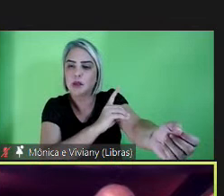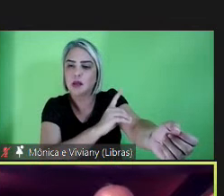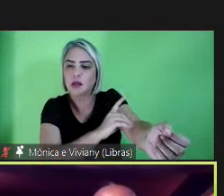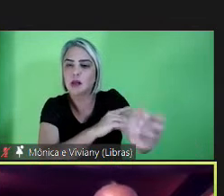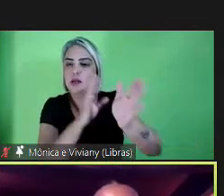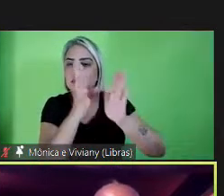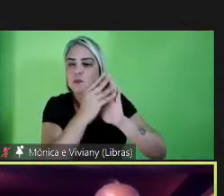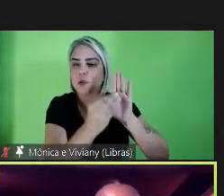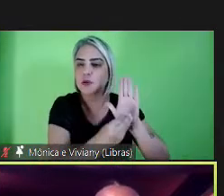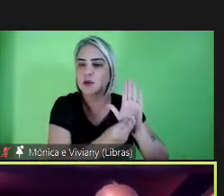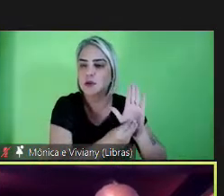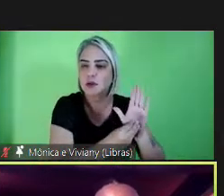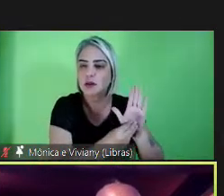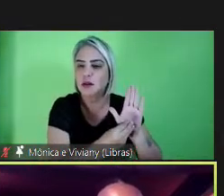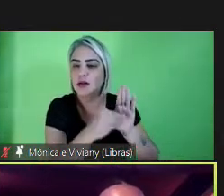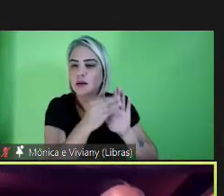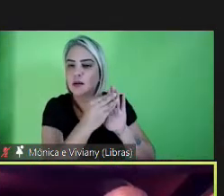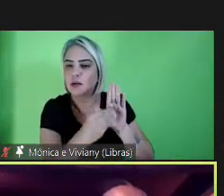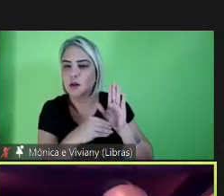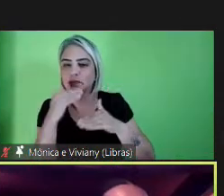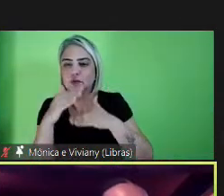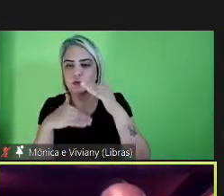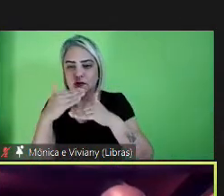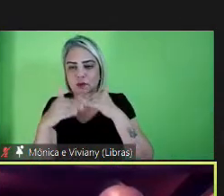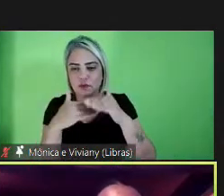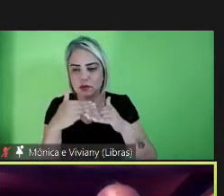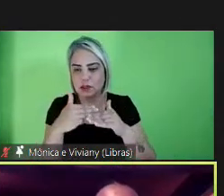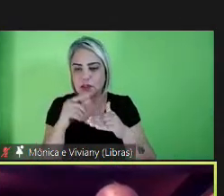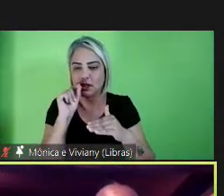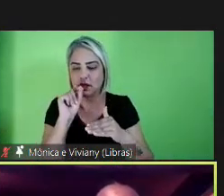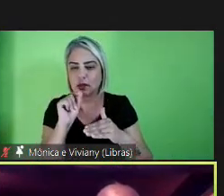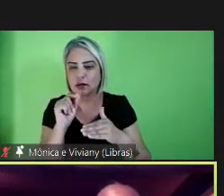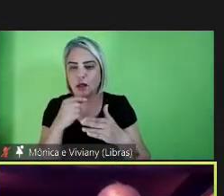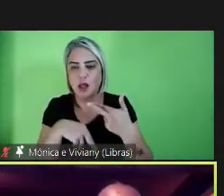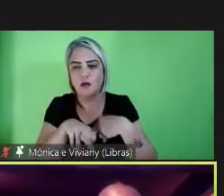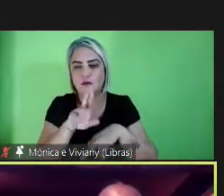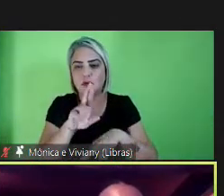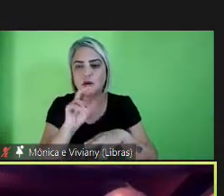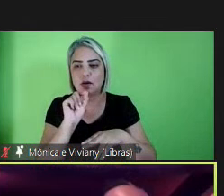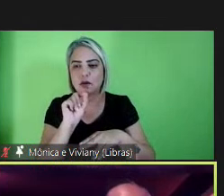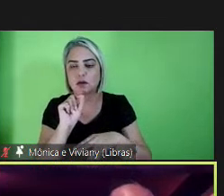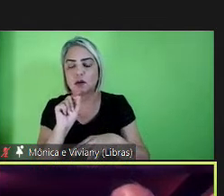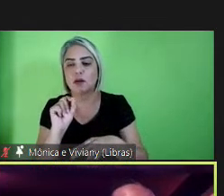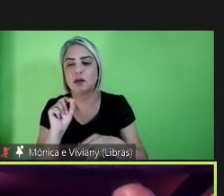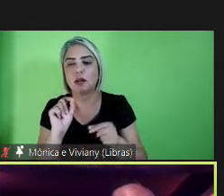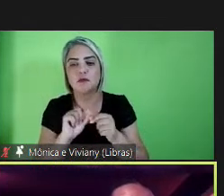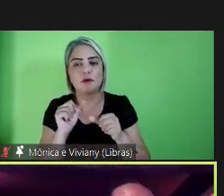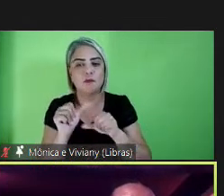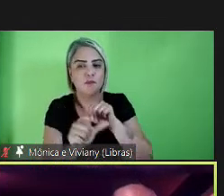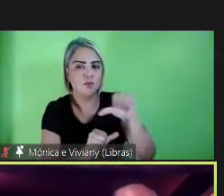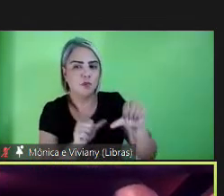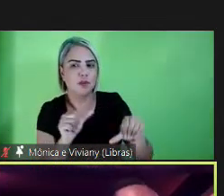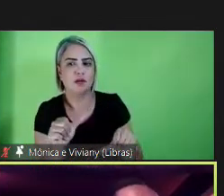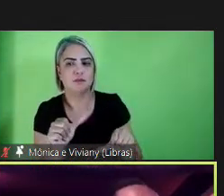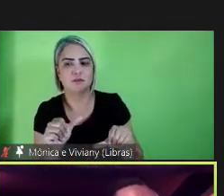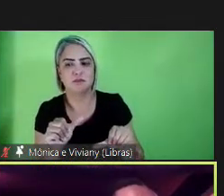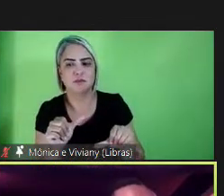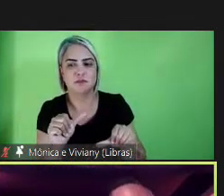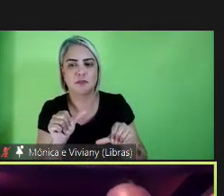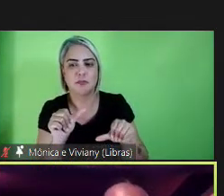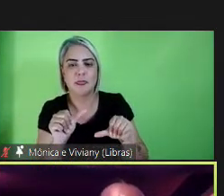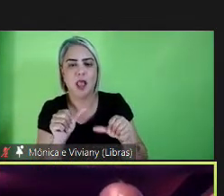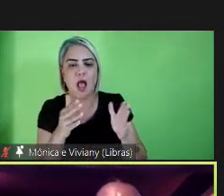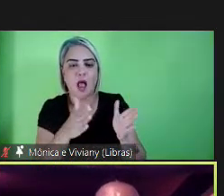and it's evolving as we speak, will change as society changes and our needs